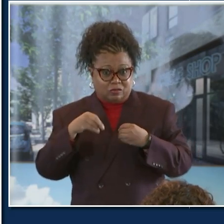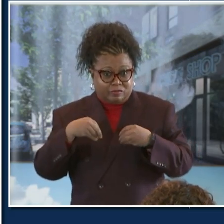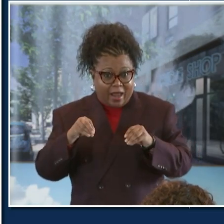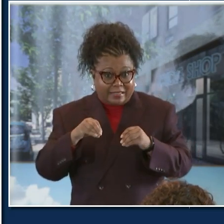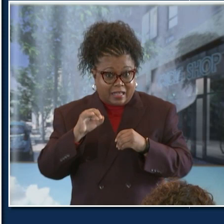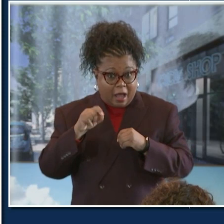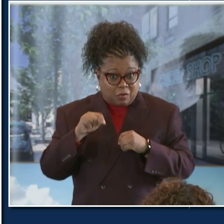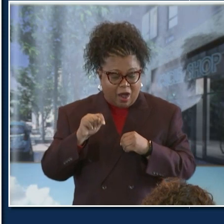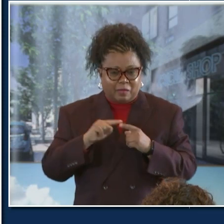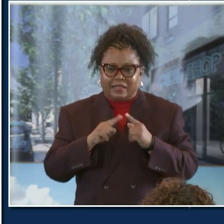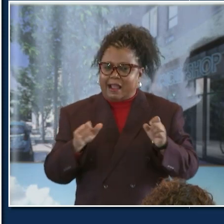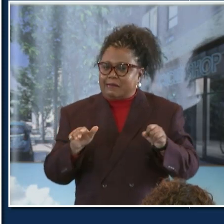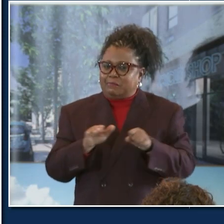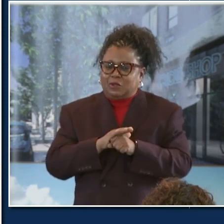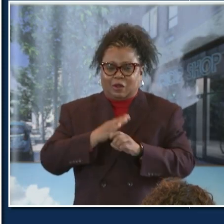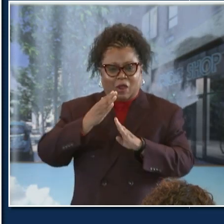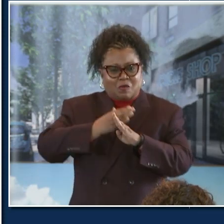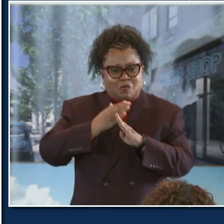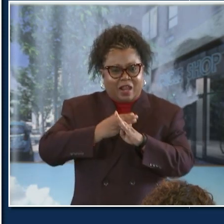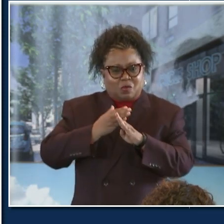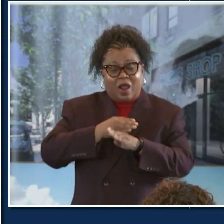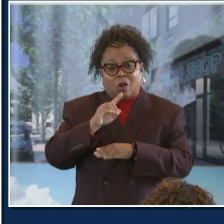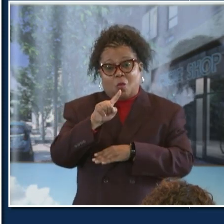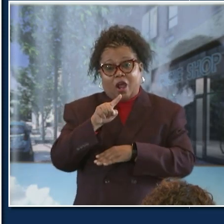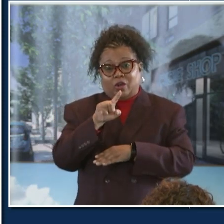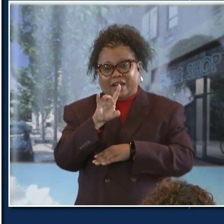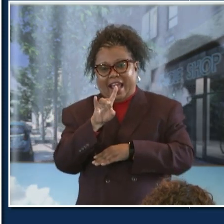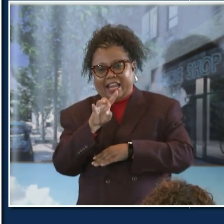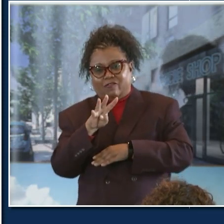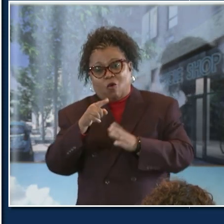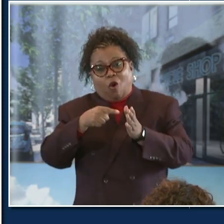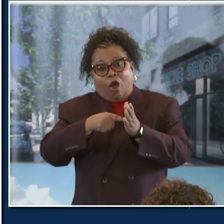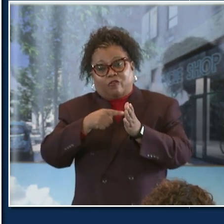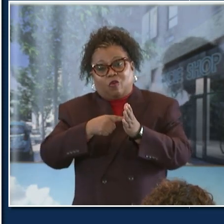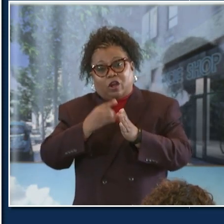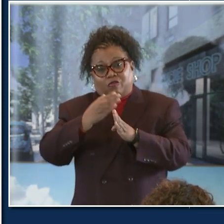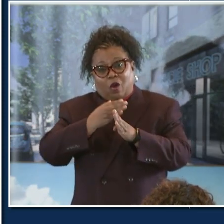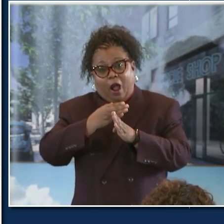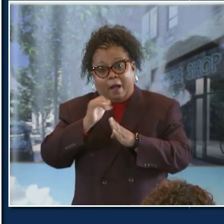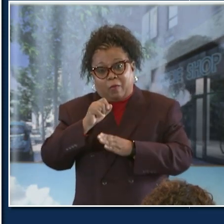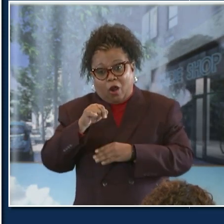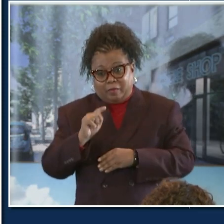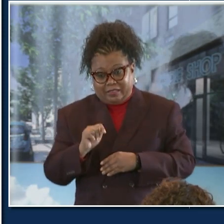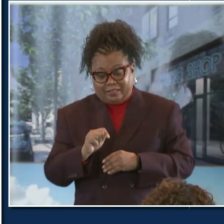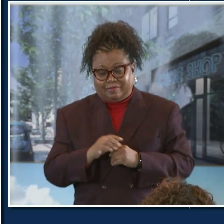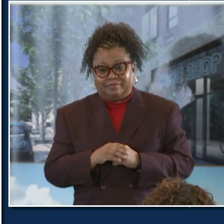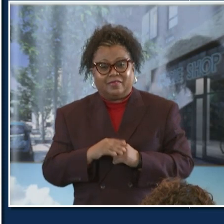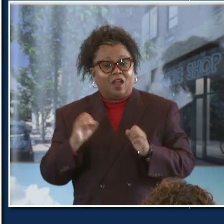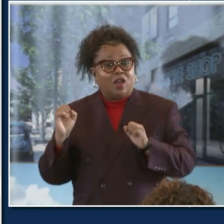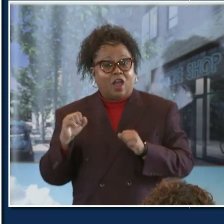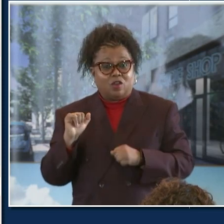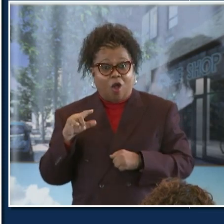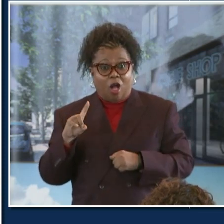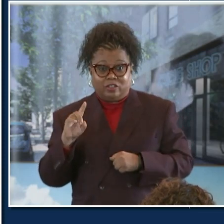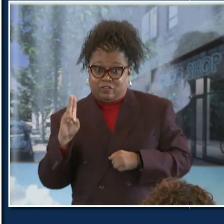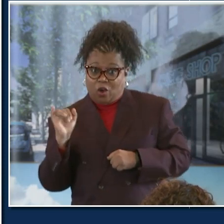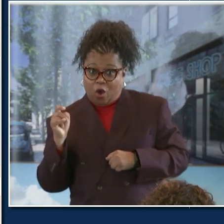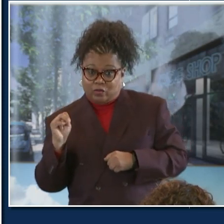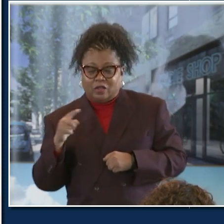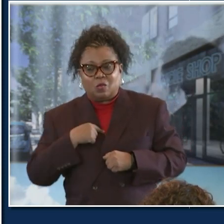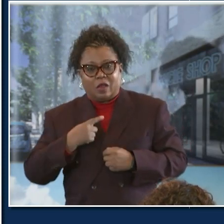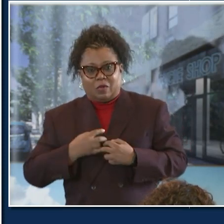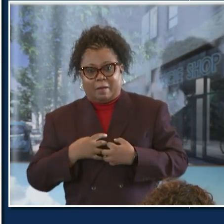apartments, and we'll be completely renovating 184 affordable apartments. And Alderman Irvin, we